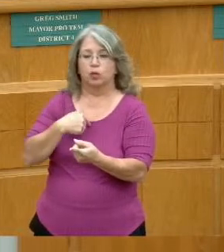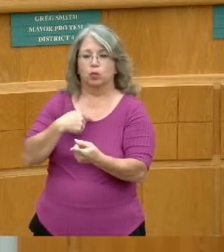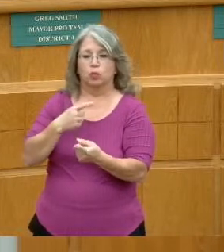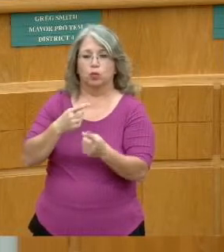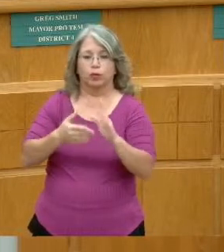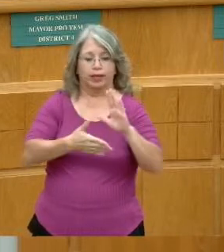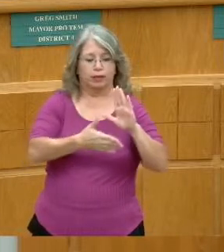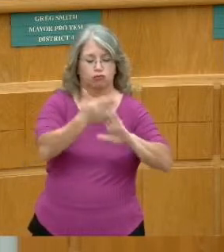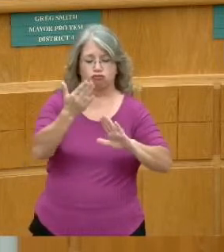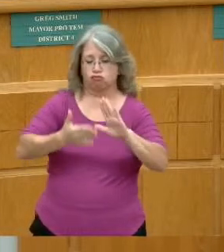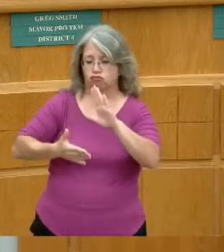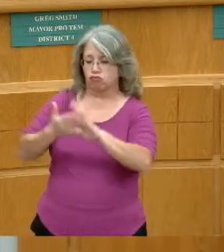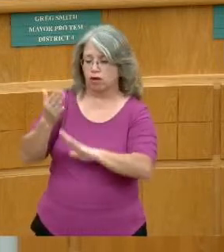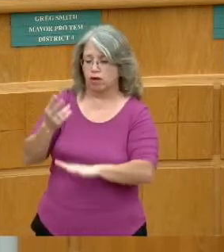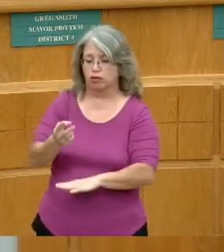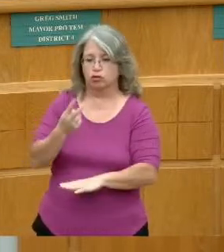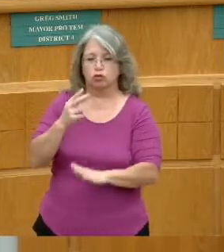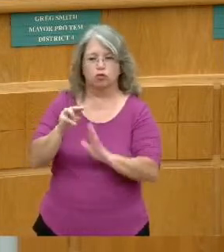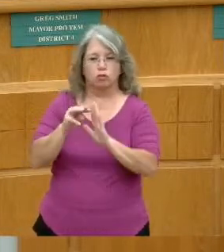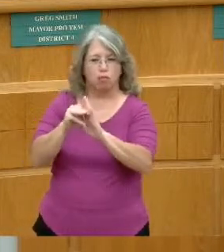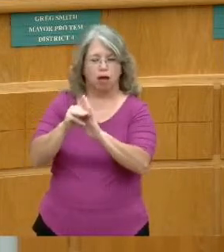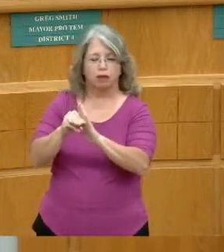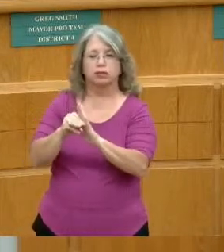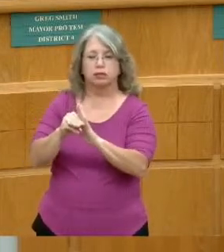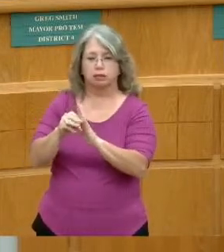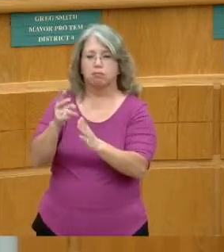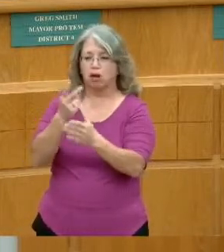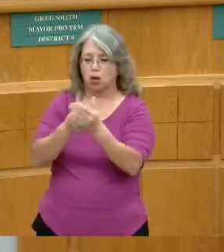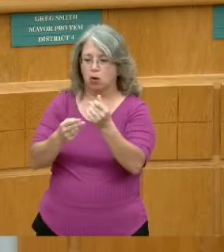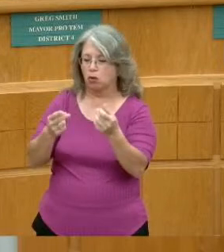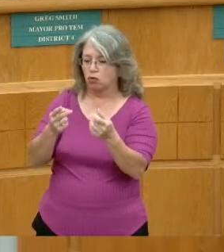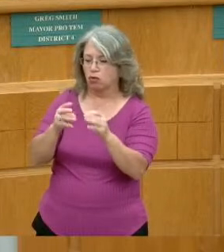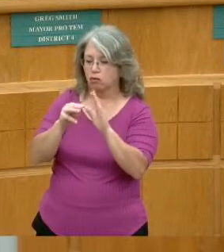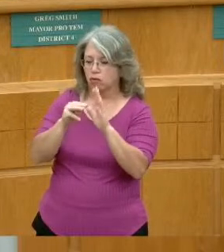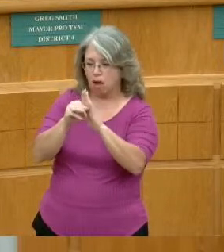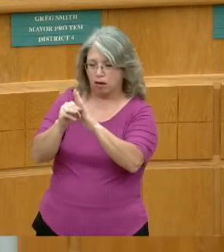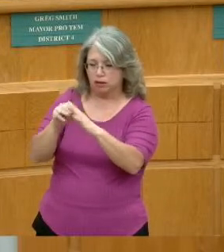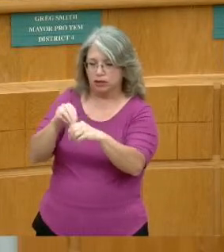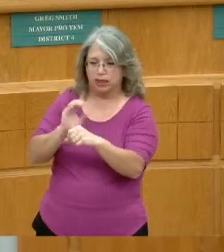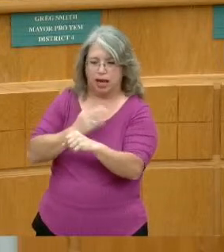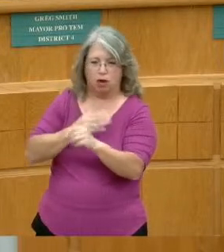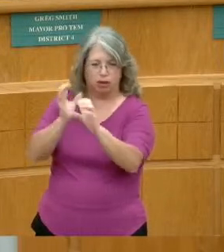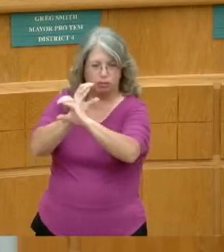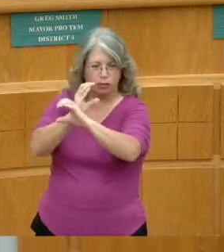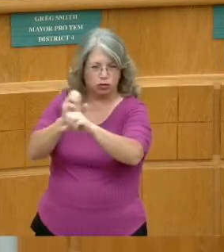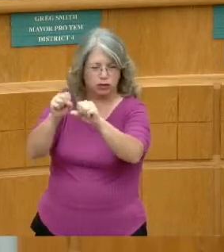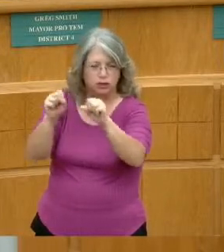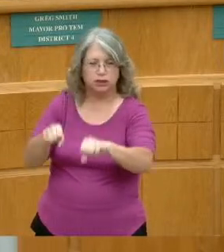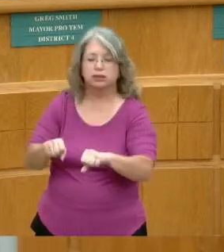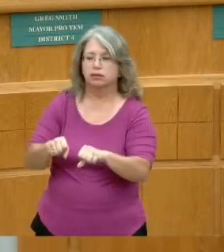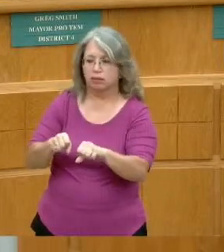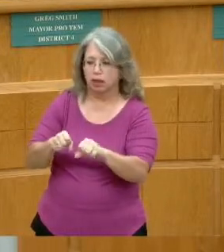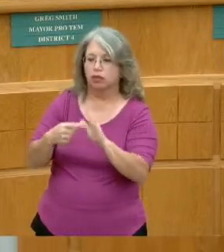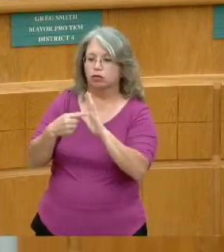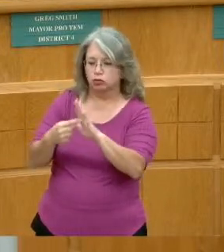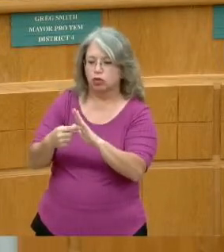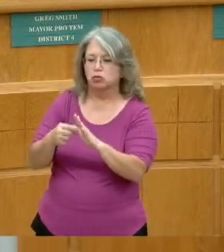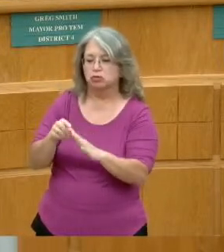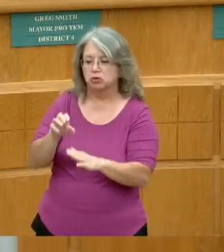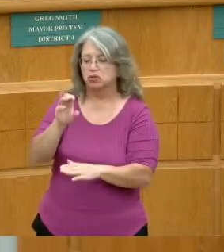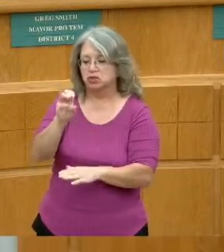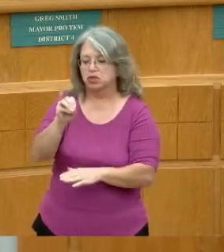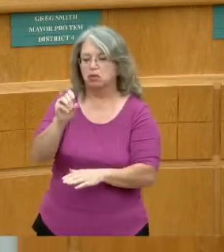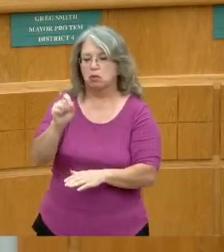them are in fairly good agreement that 0.9 is a reasonable number that explains the fatality data that we're seeing in